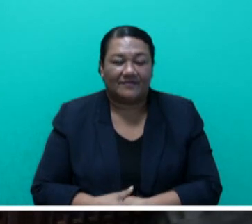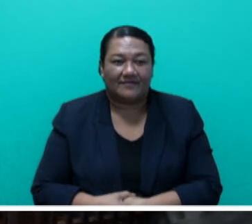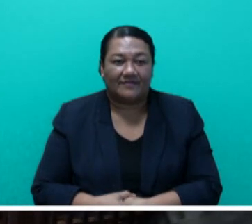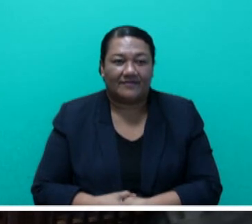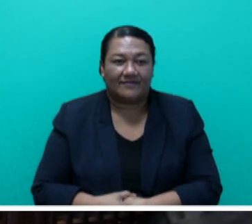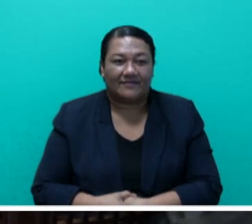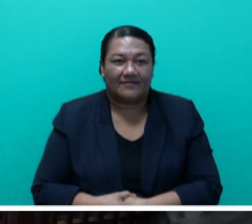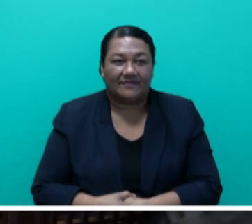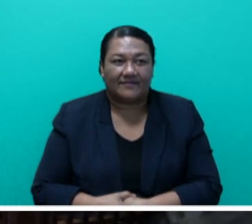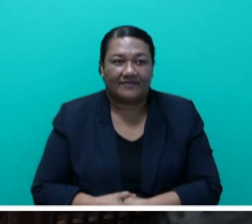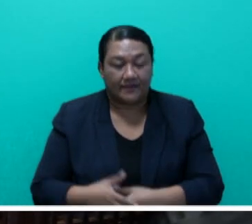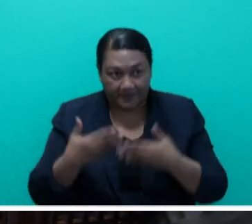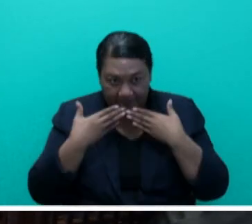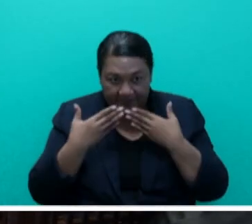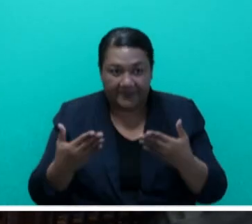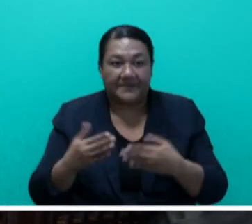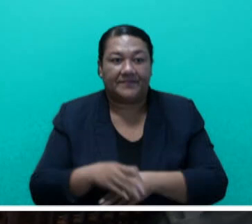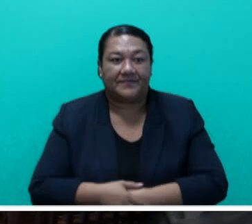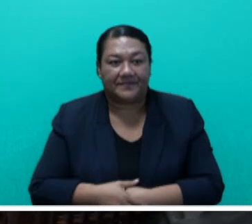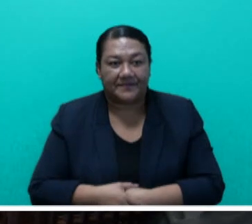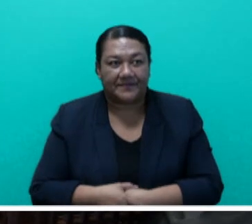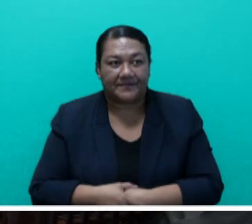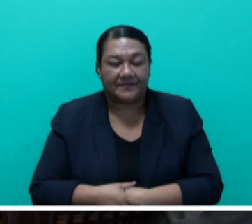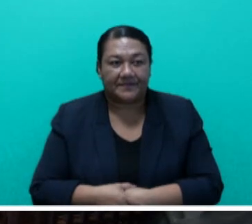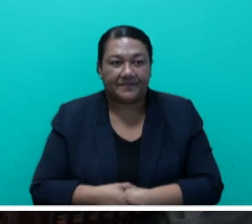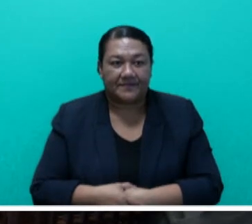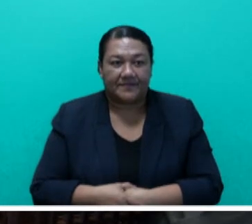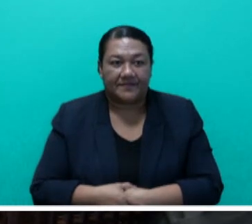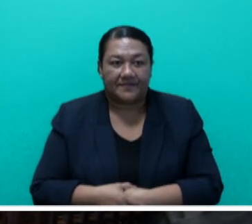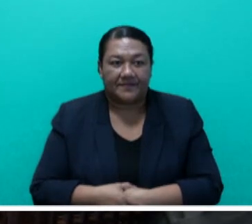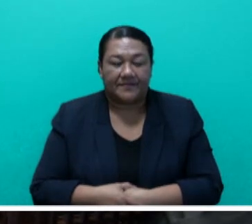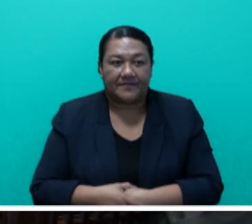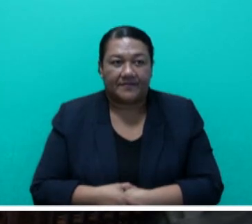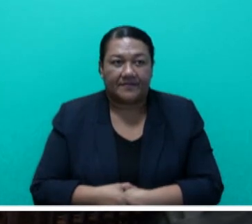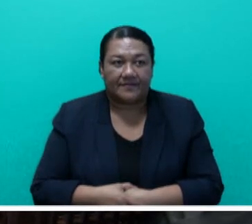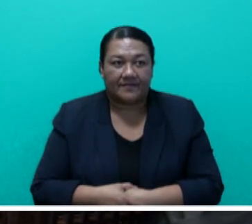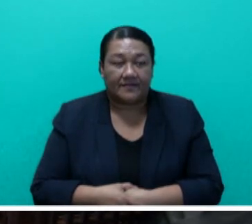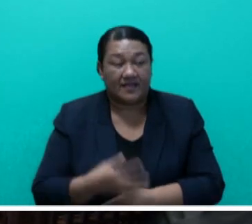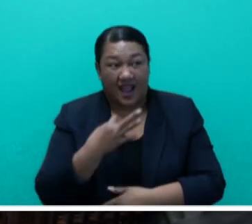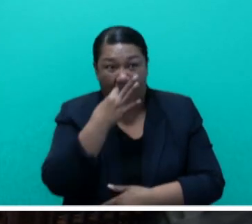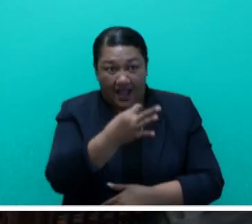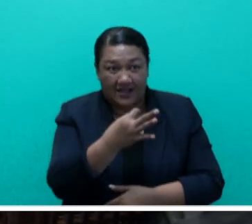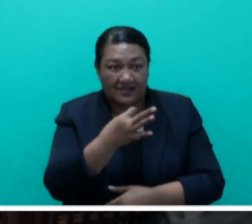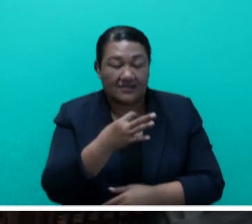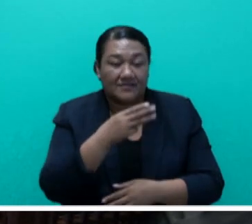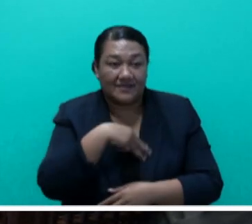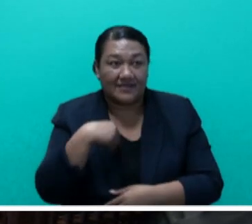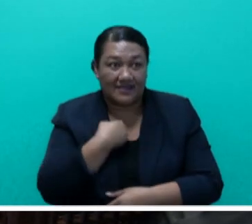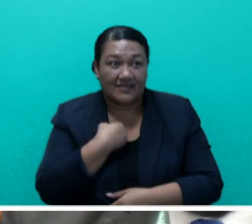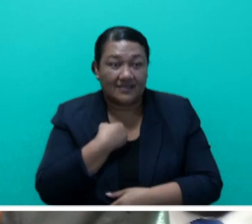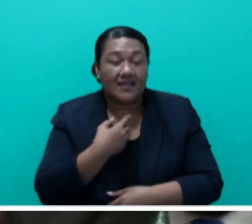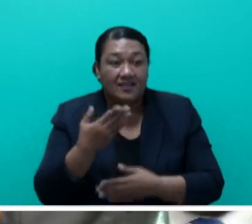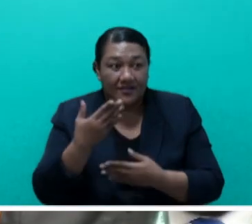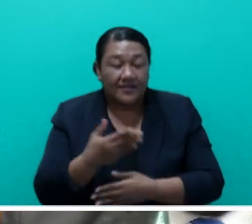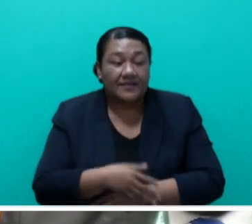Thank you, Honorable LOB. Thank you, Mr. Speaker. Sir, quick question to the Honourable Minister. There is an over-reliance